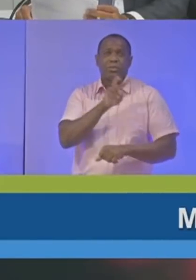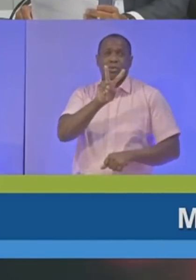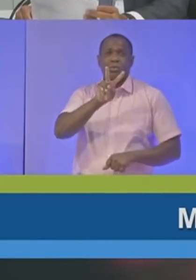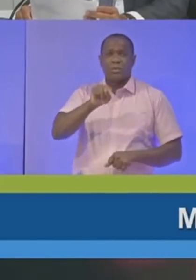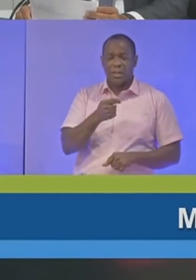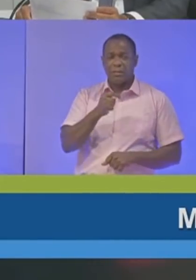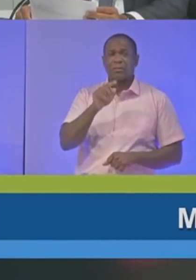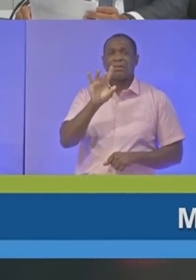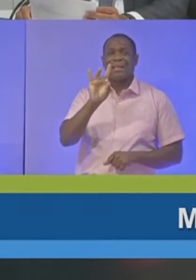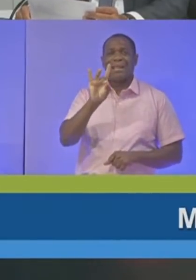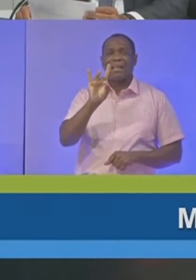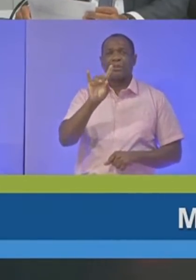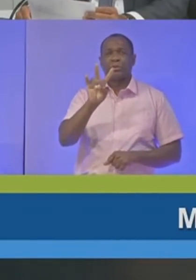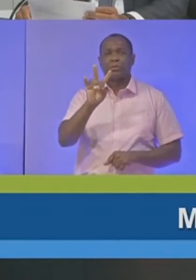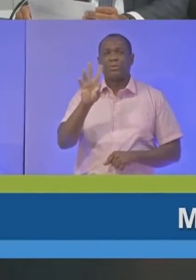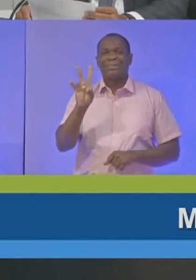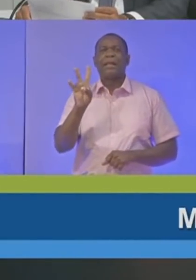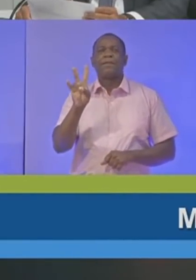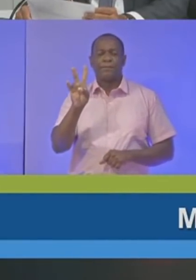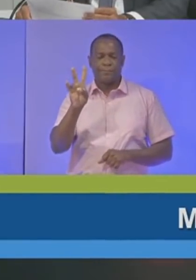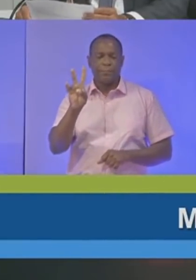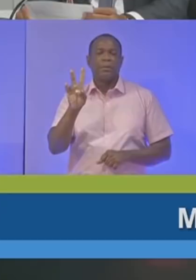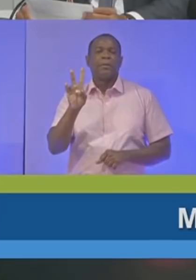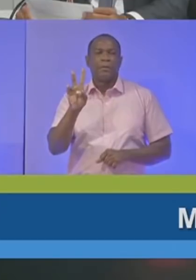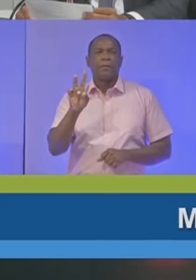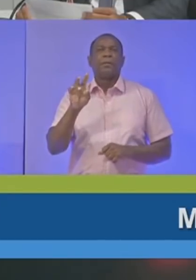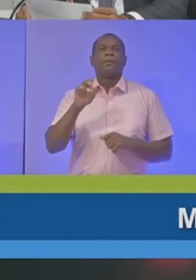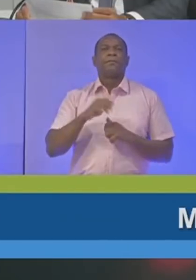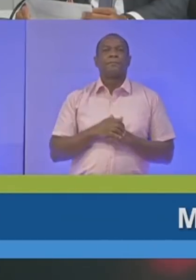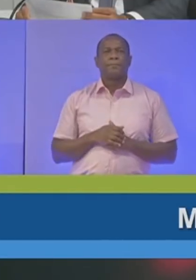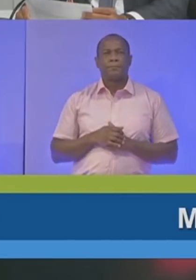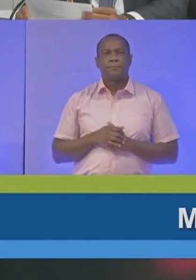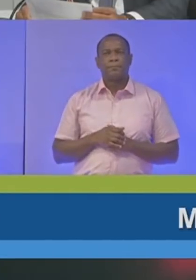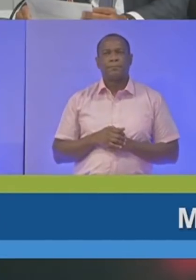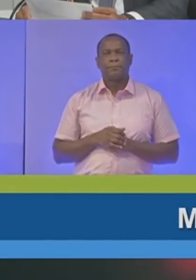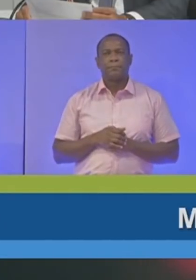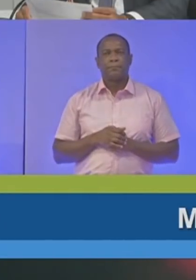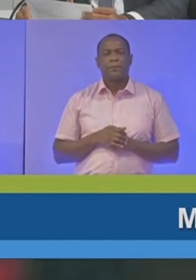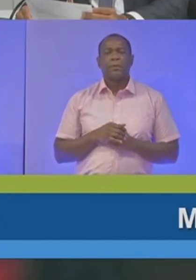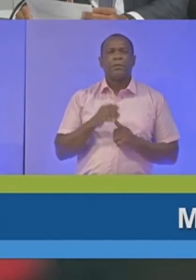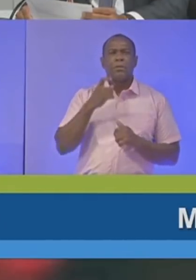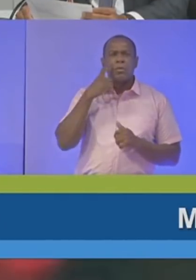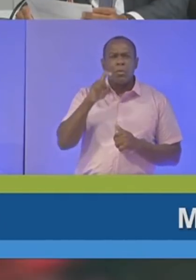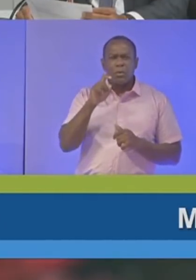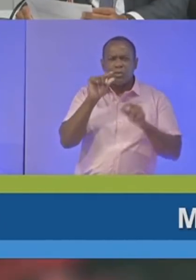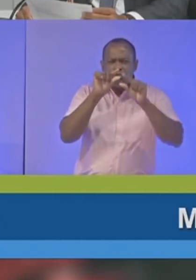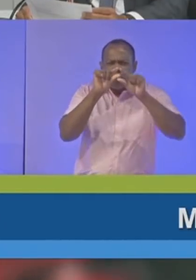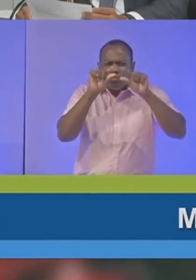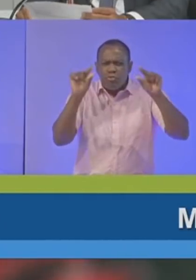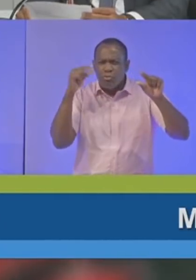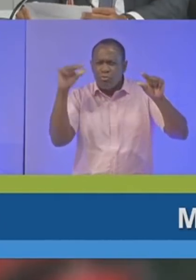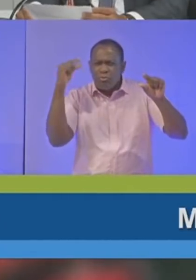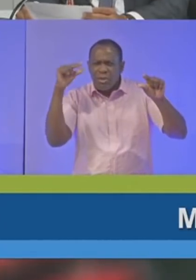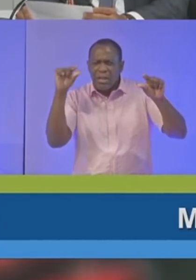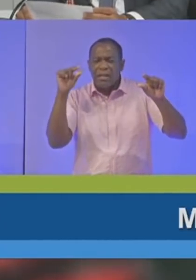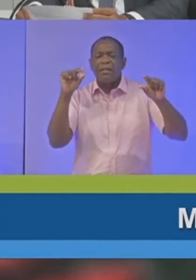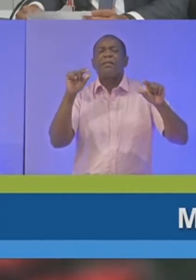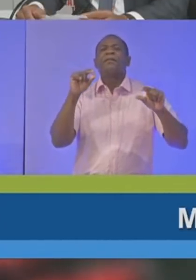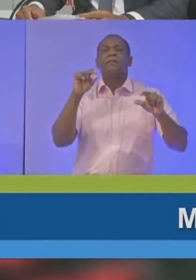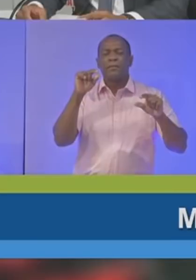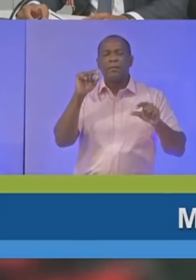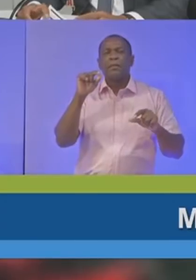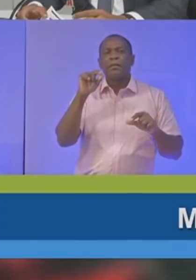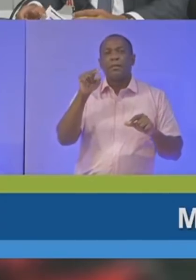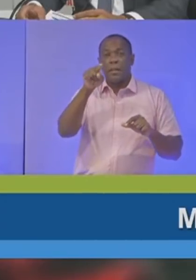2,827 and 390. The little green bar above it, 216, are those fully vaccinated. And just